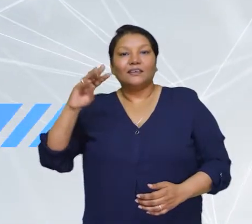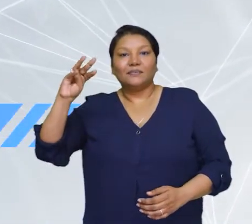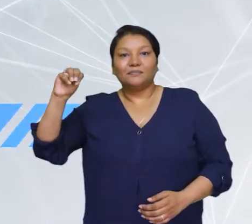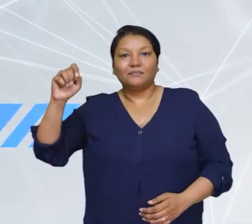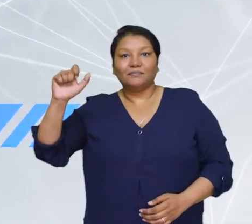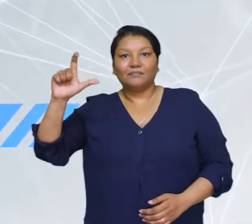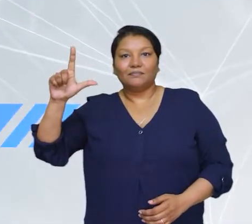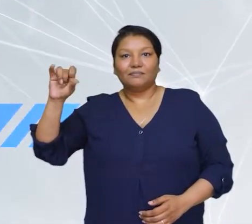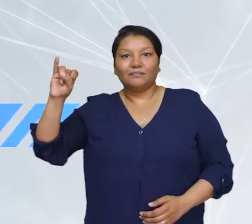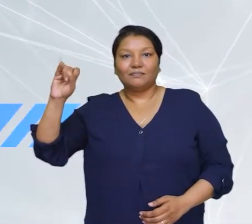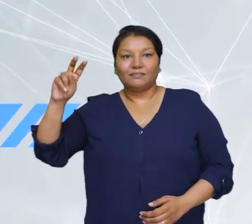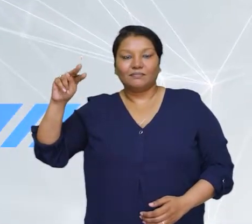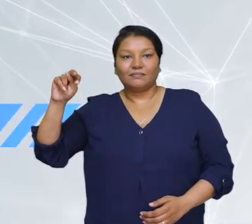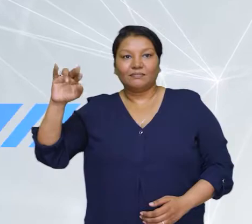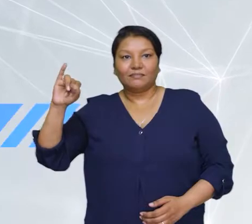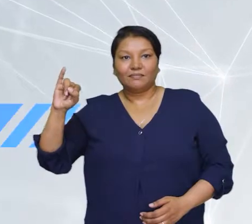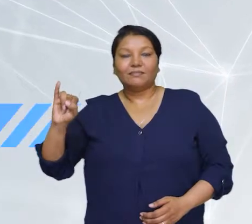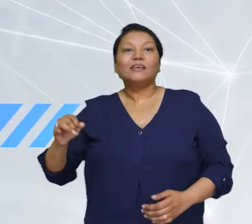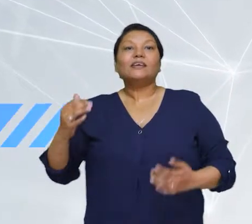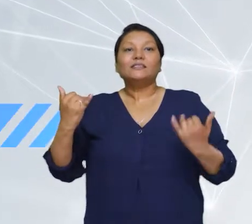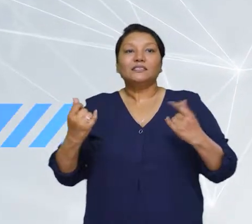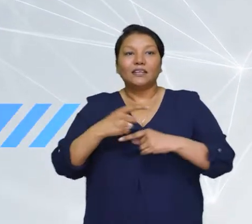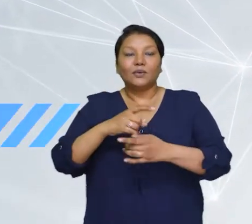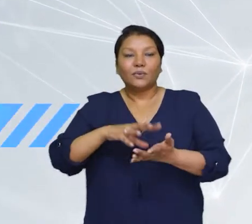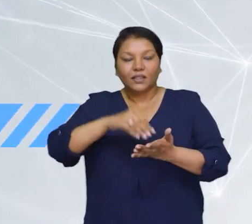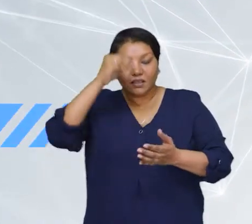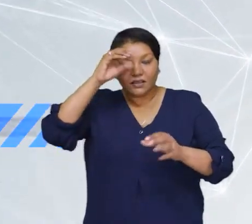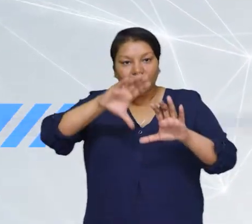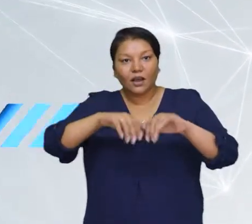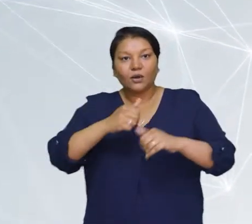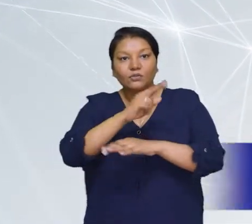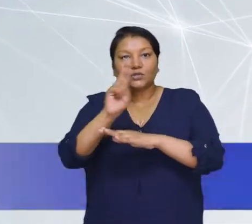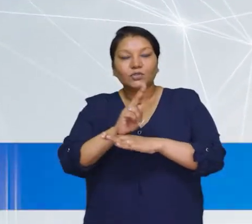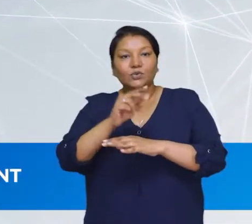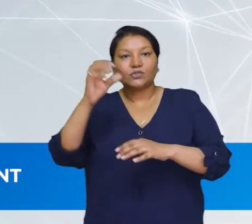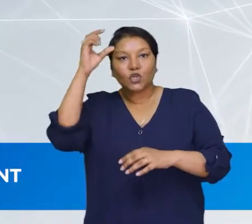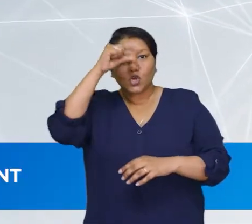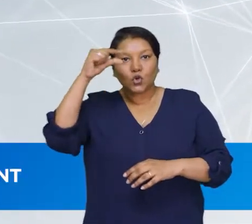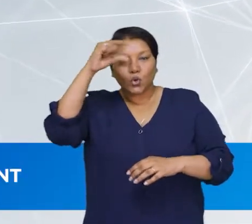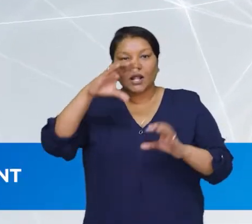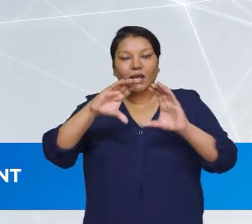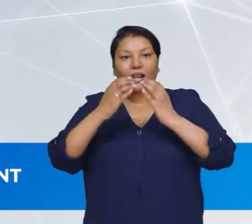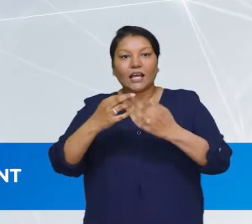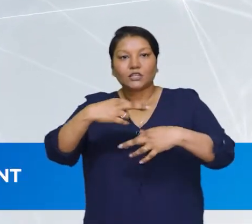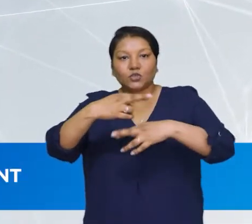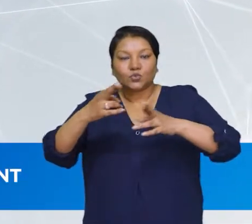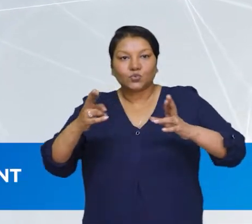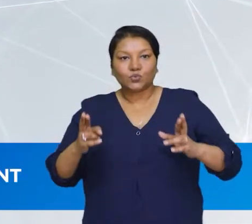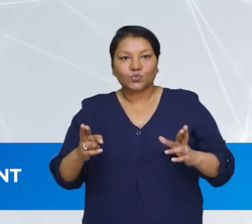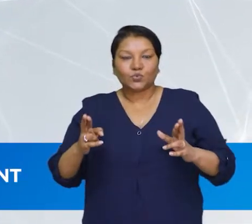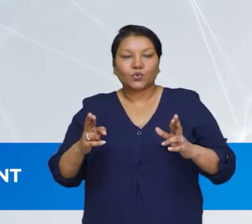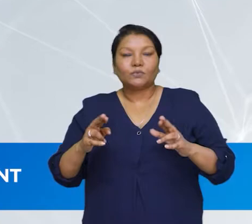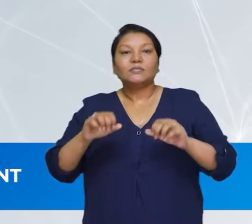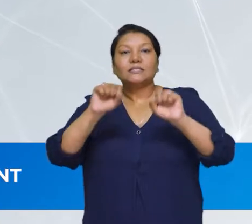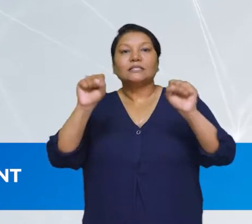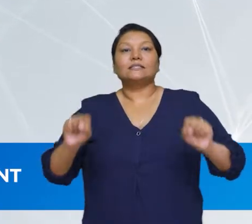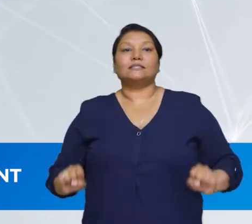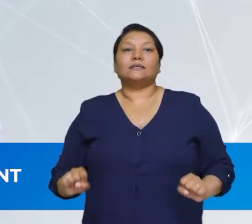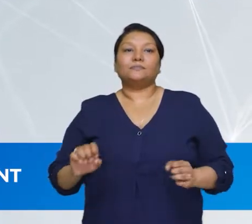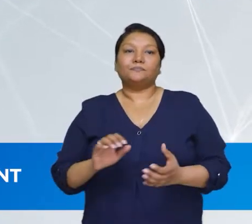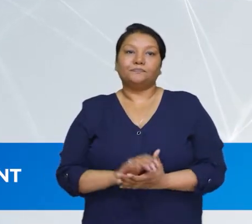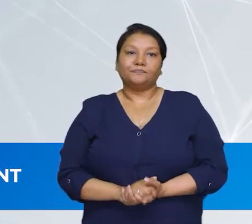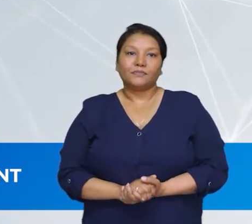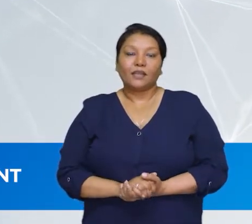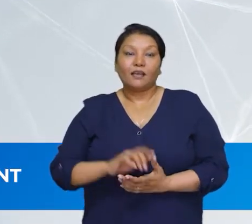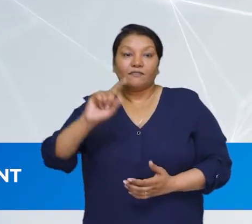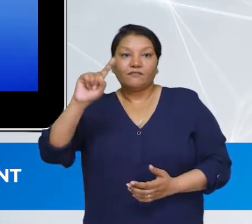Hi, my name is Melini, and in this segment, we will be talking about using the Google Classroom e-learning